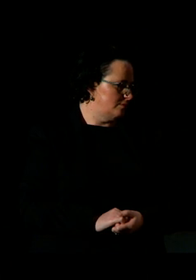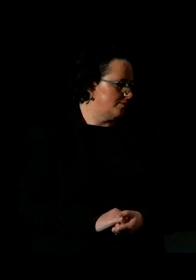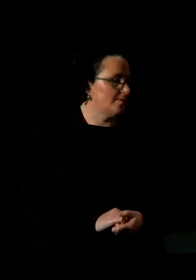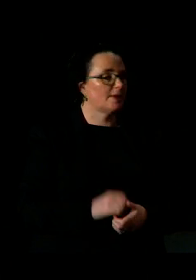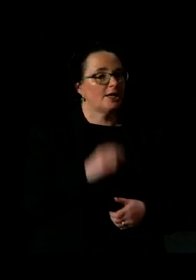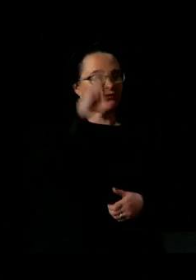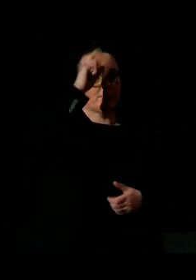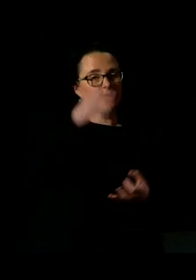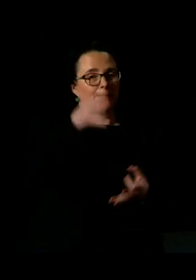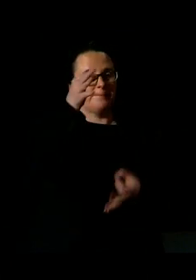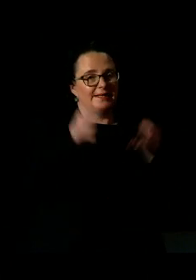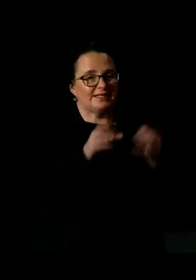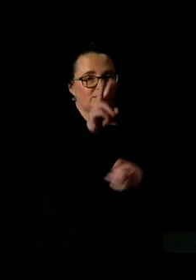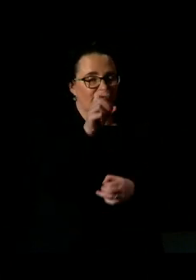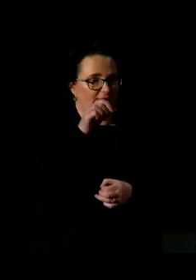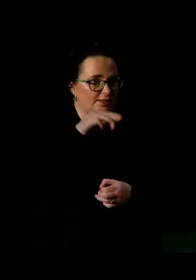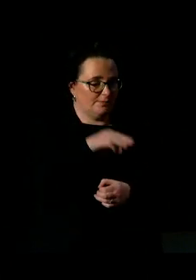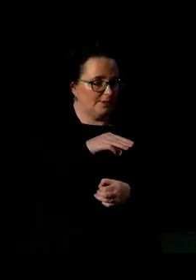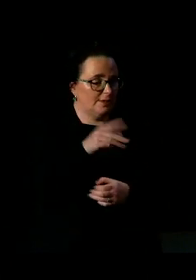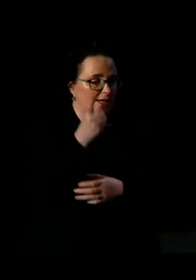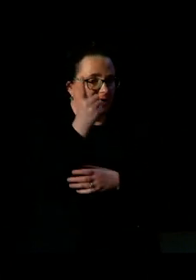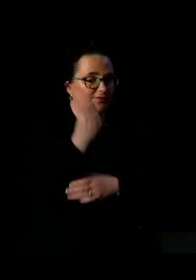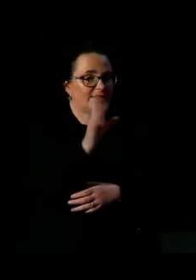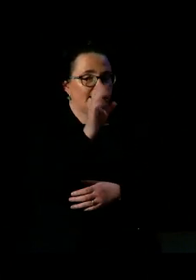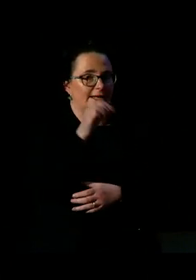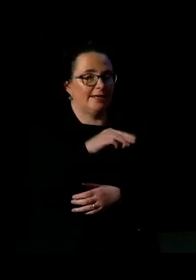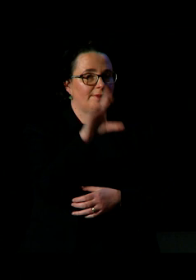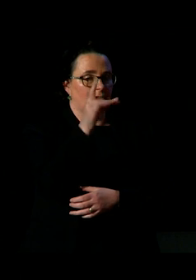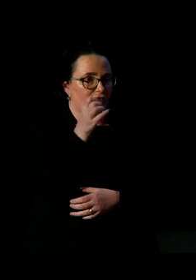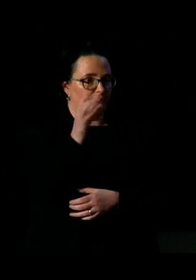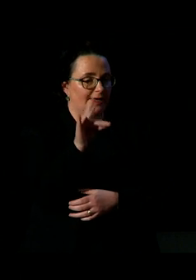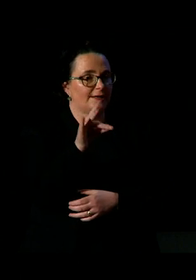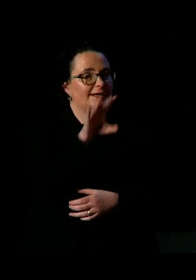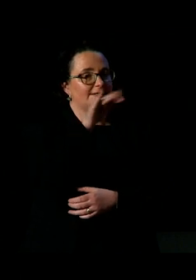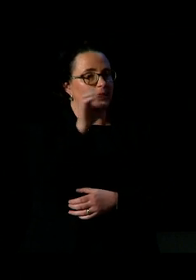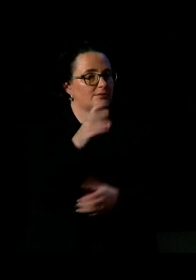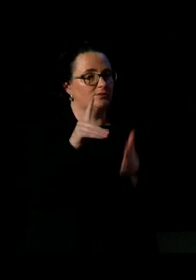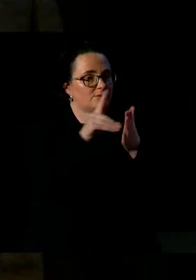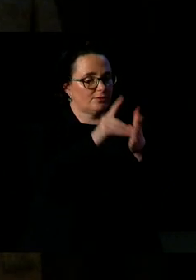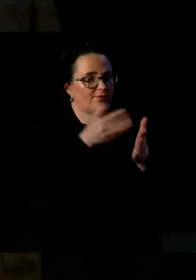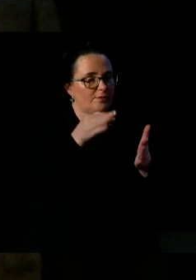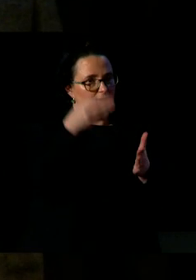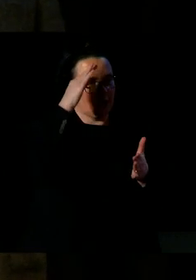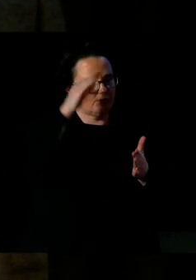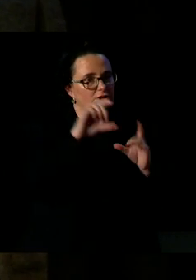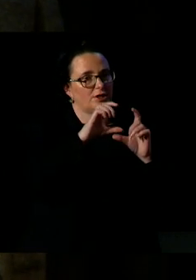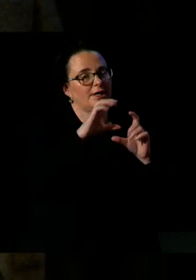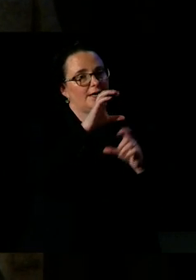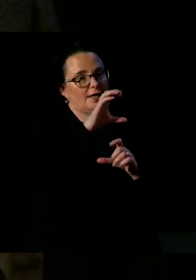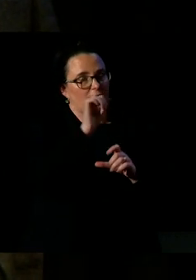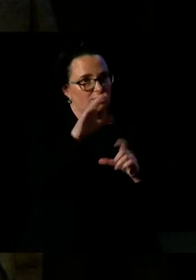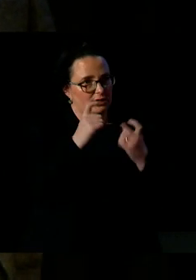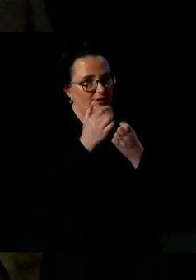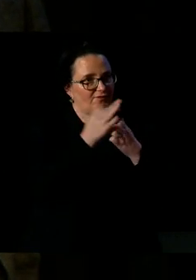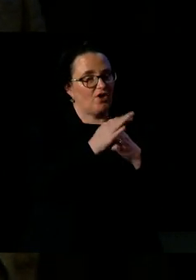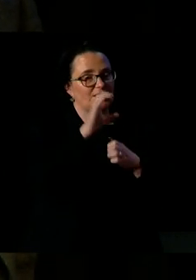In memory of the political victims, I invite Liam Herrick, Executive Director of the Irish Council for Civil